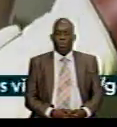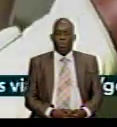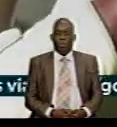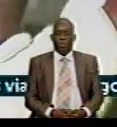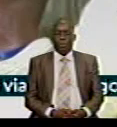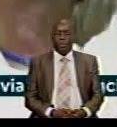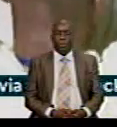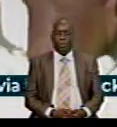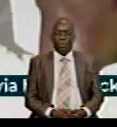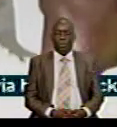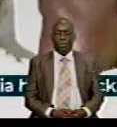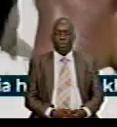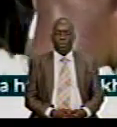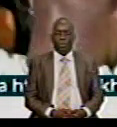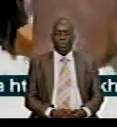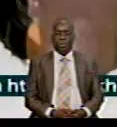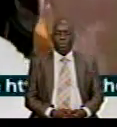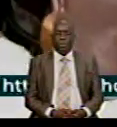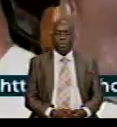Crutches.